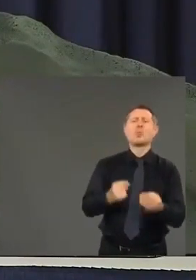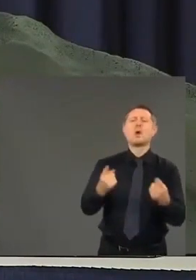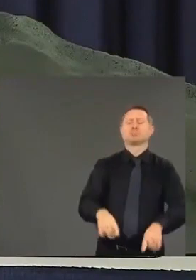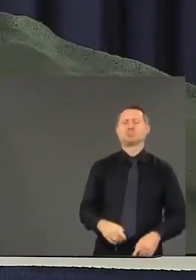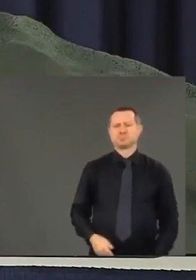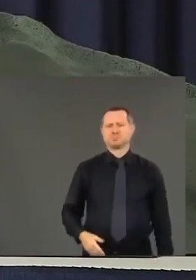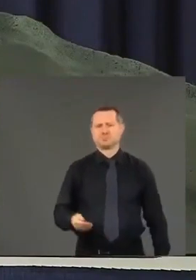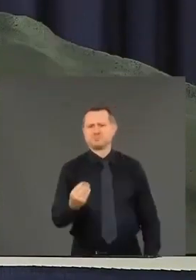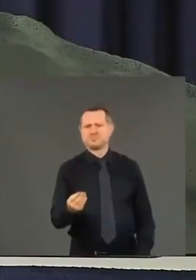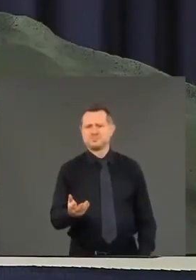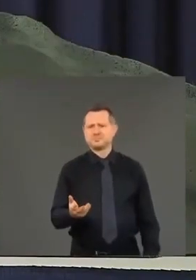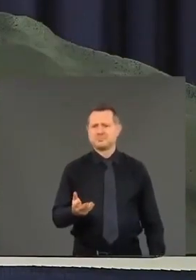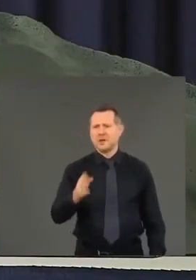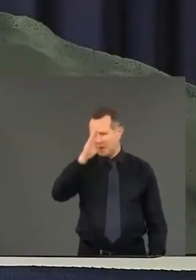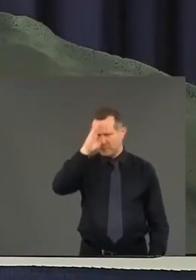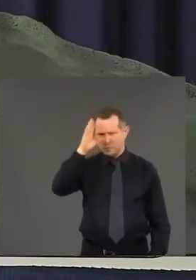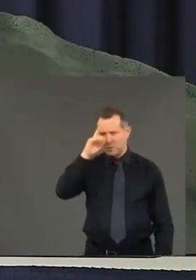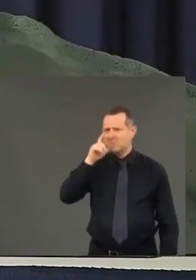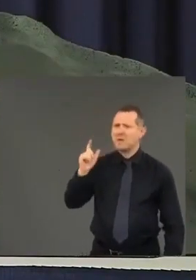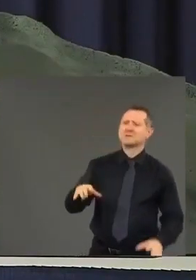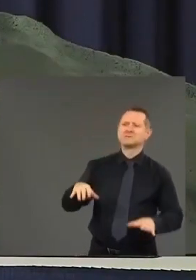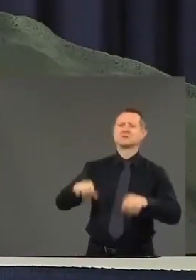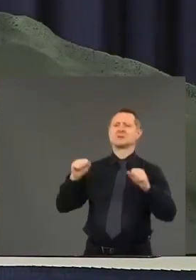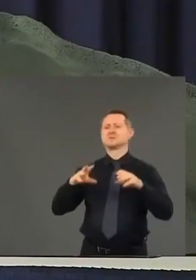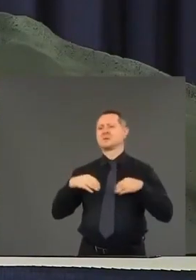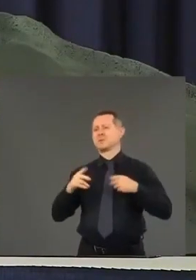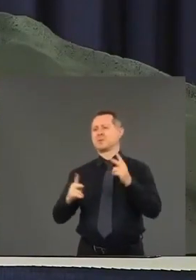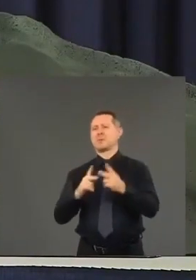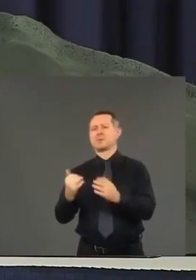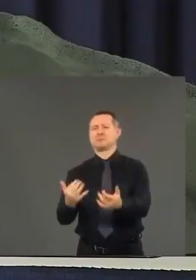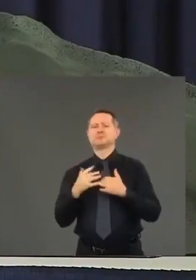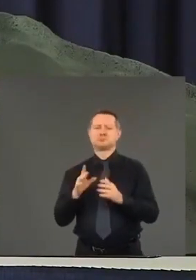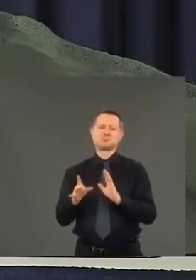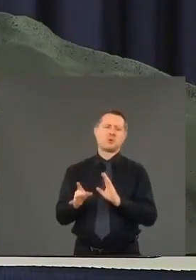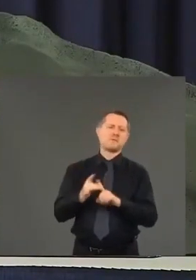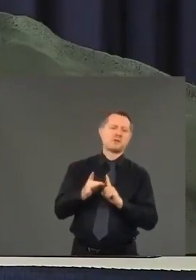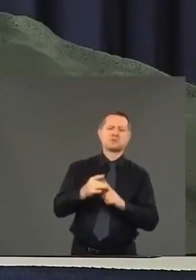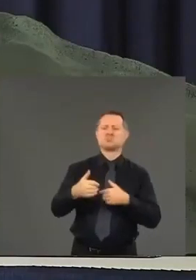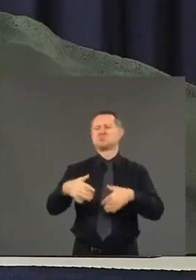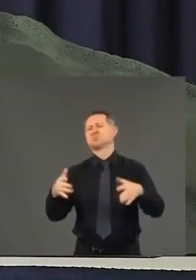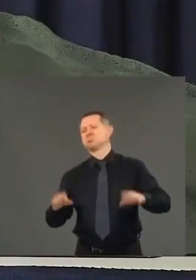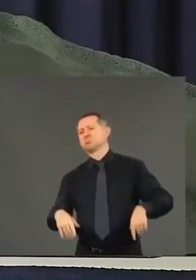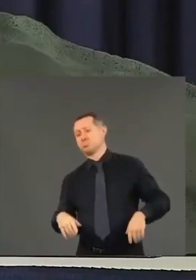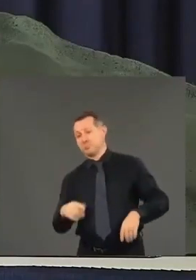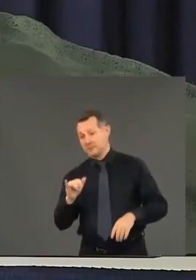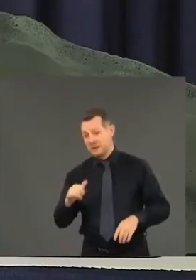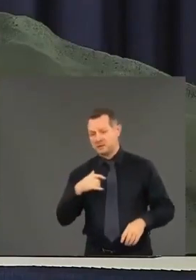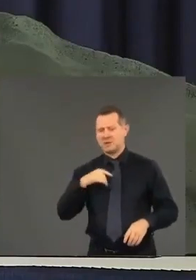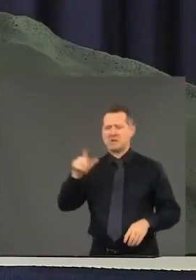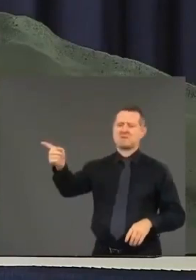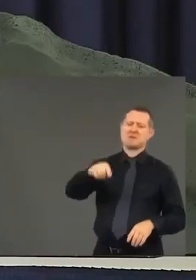Hospitals don't have to take people who have COVID unless they can pay.